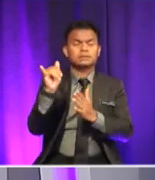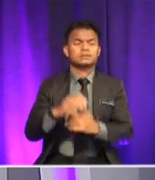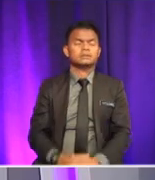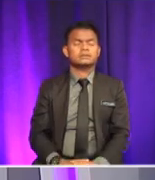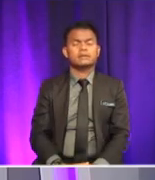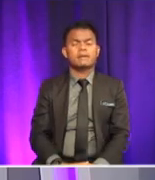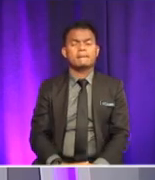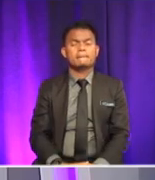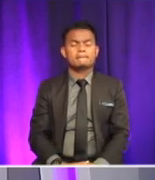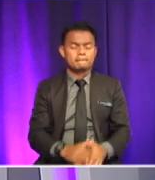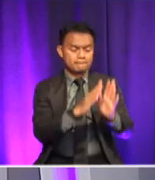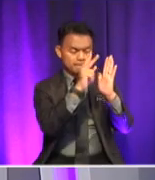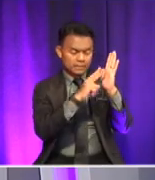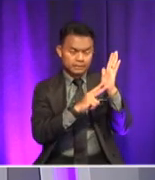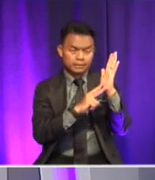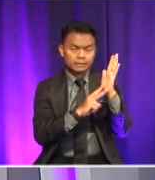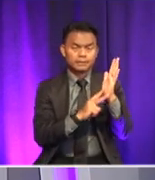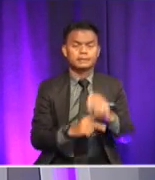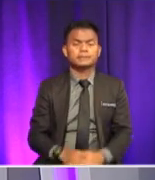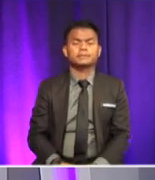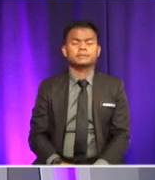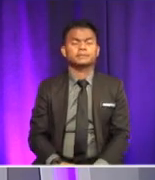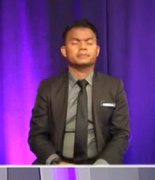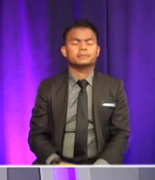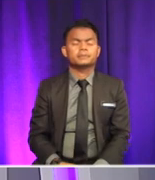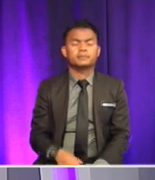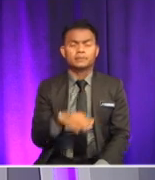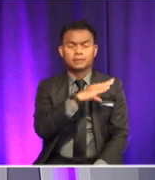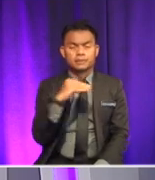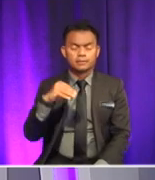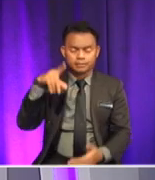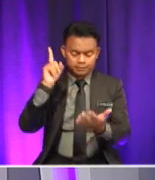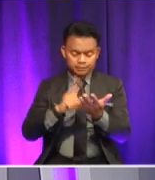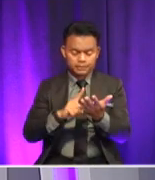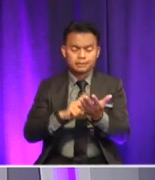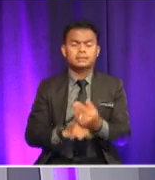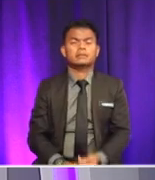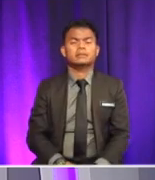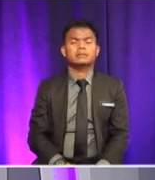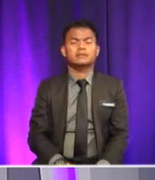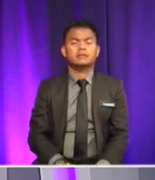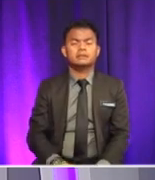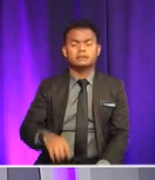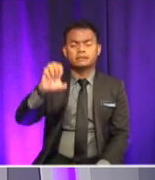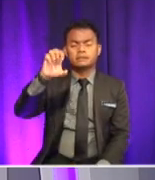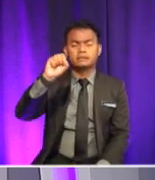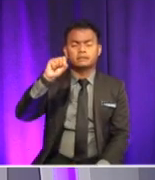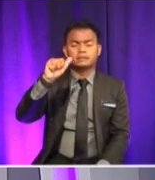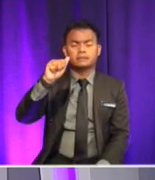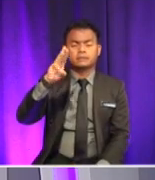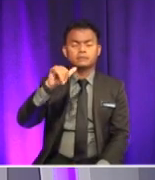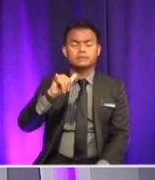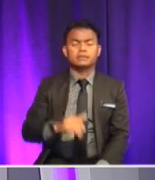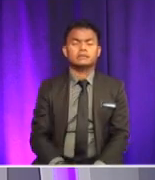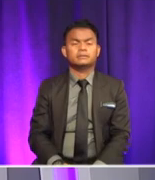back the question using the AOs. And last but not least, planning the essay. So this is, I'm very curious to ask more on this. When you say plan